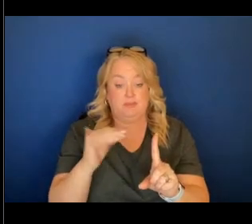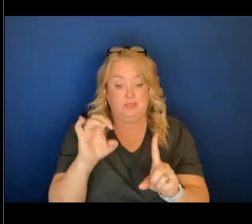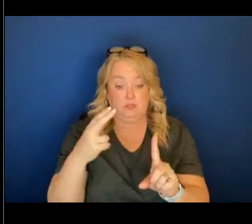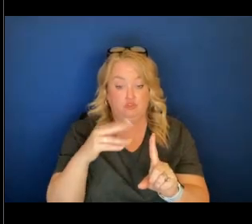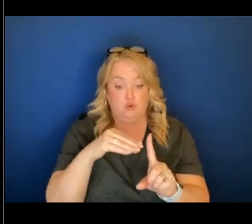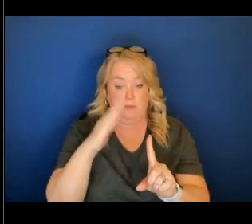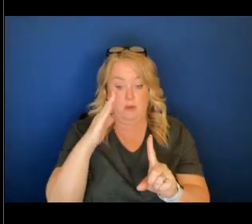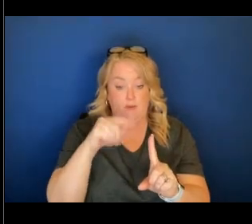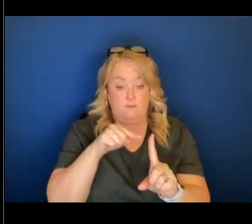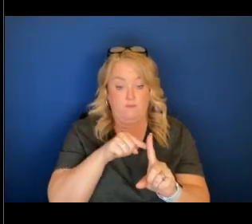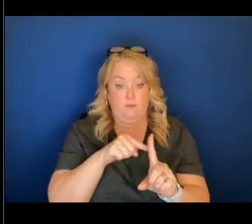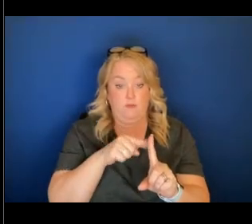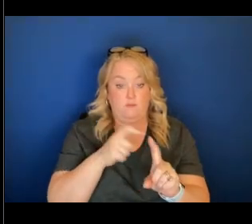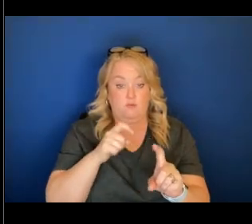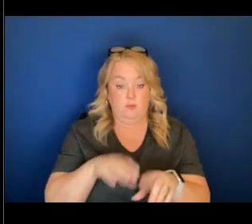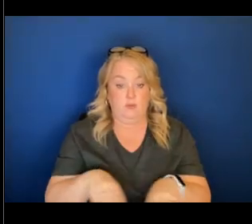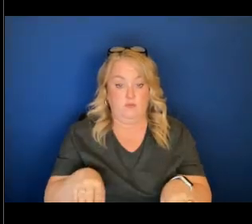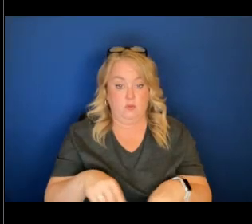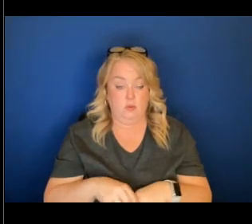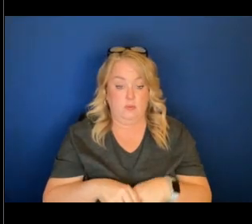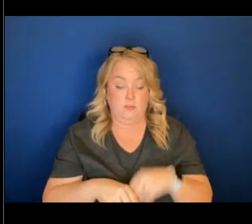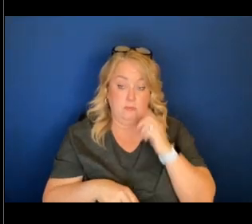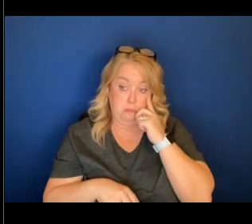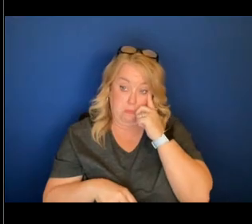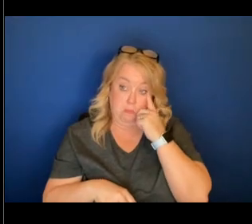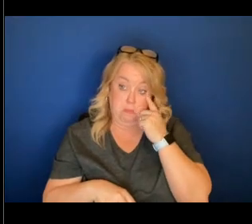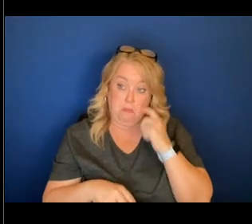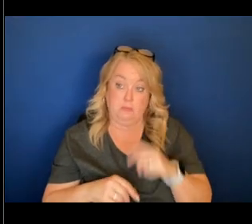greater above the finished floor.